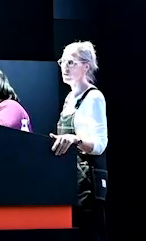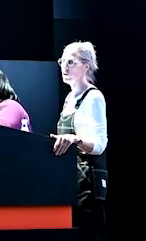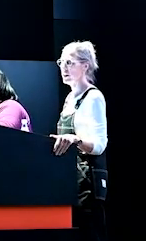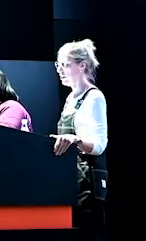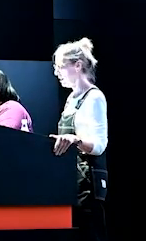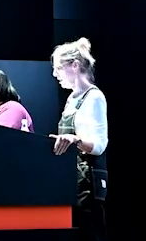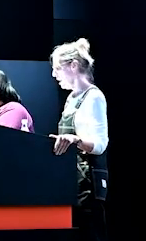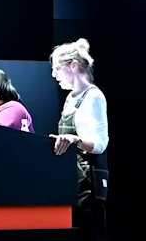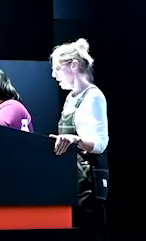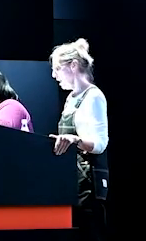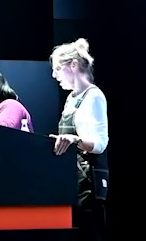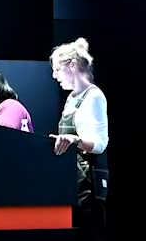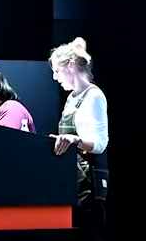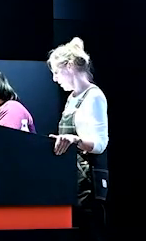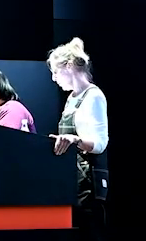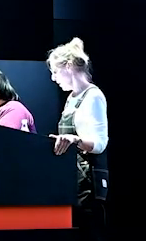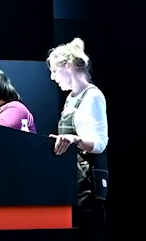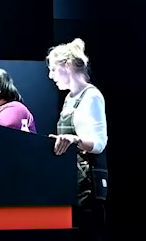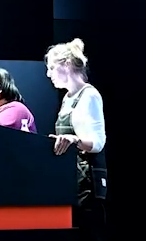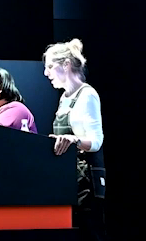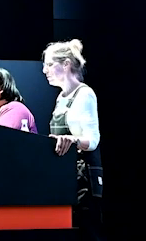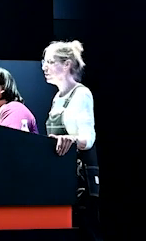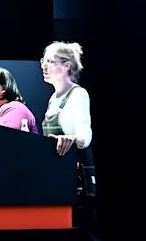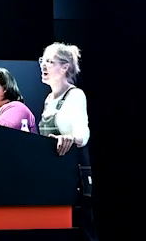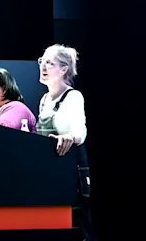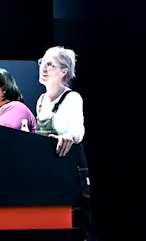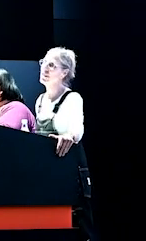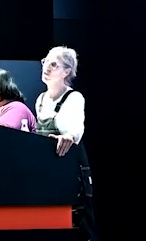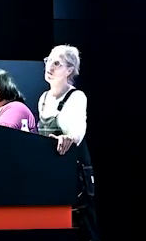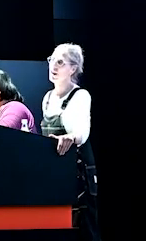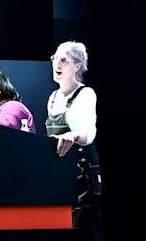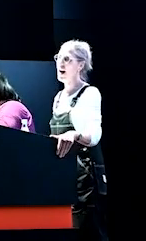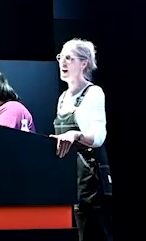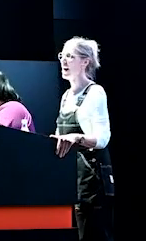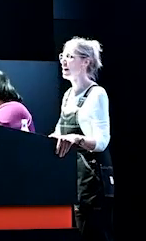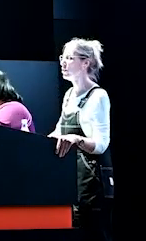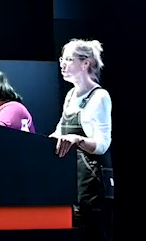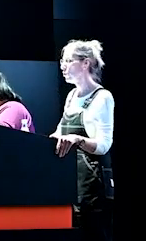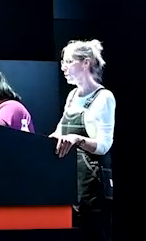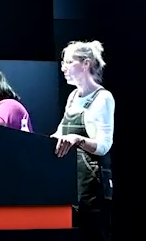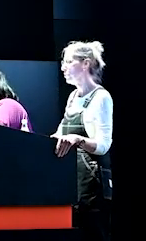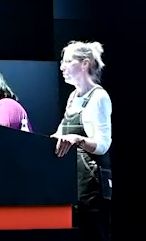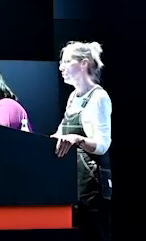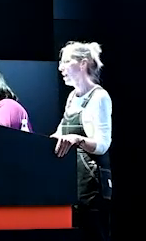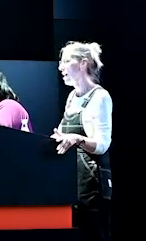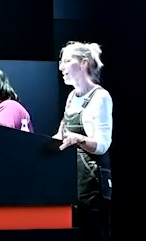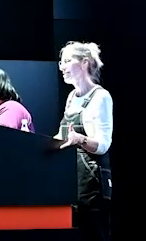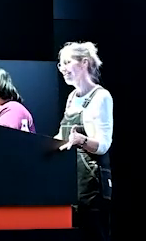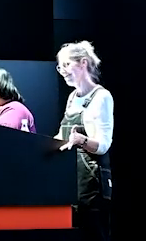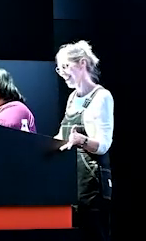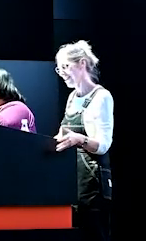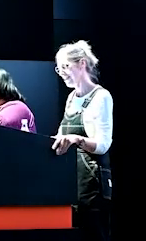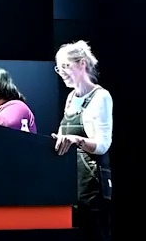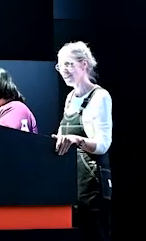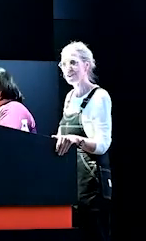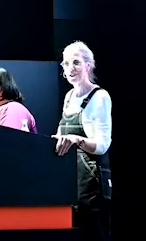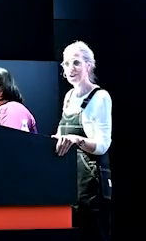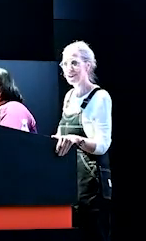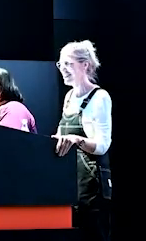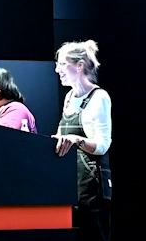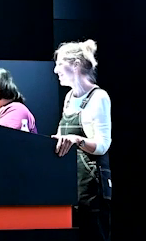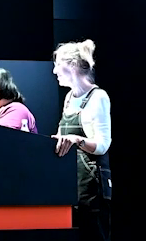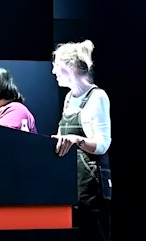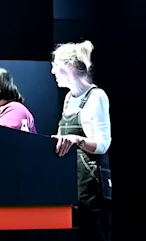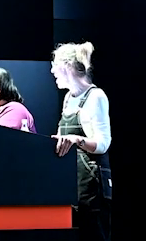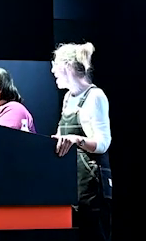book illustrator. And when it came time to go to college, I chose Rochester Institute